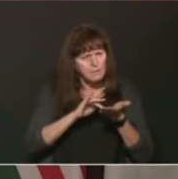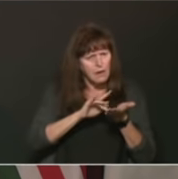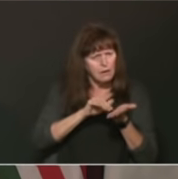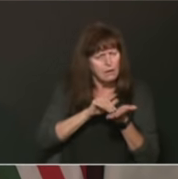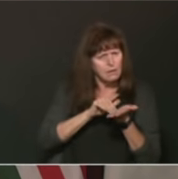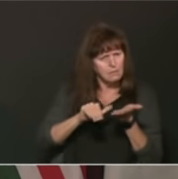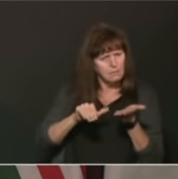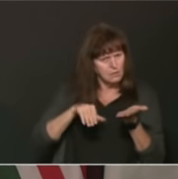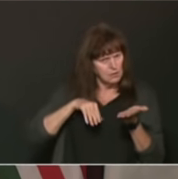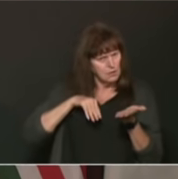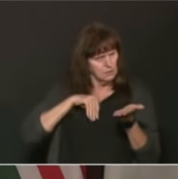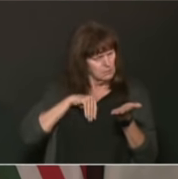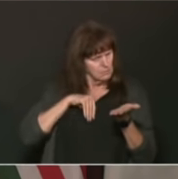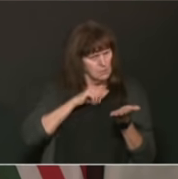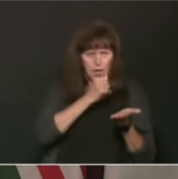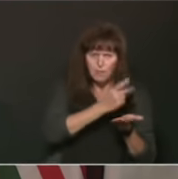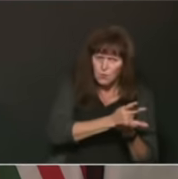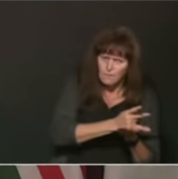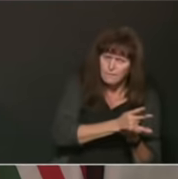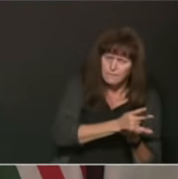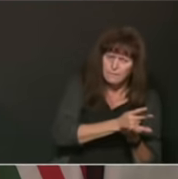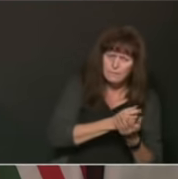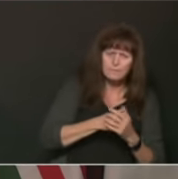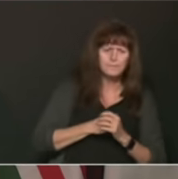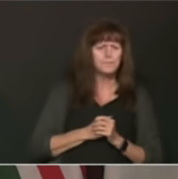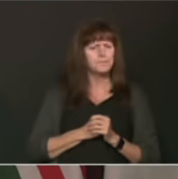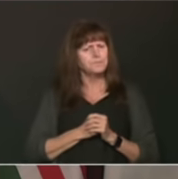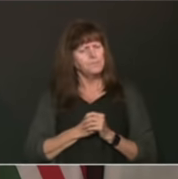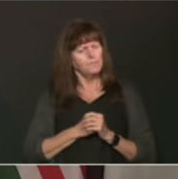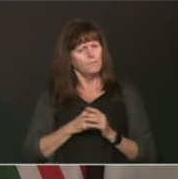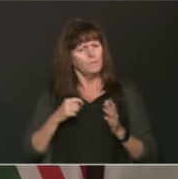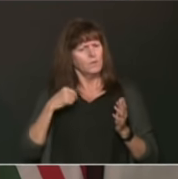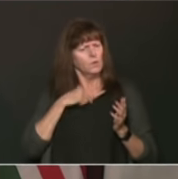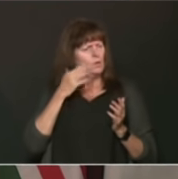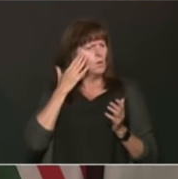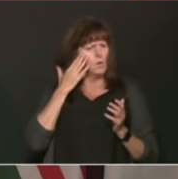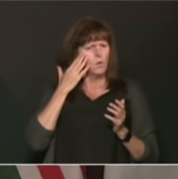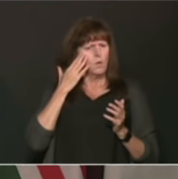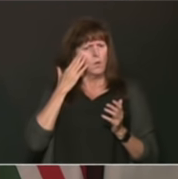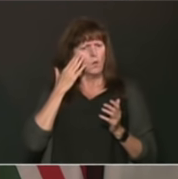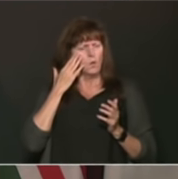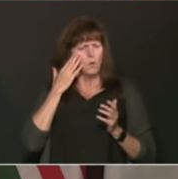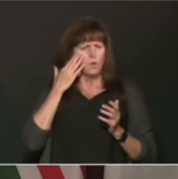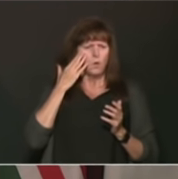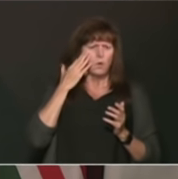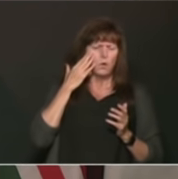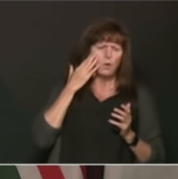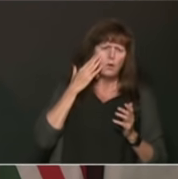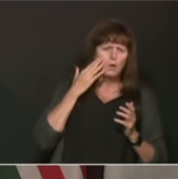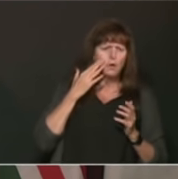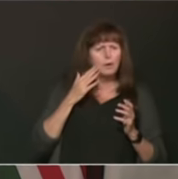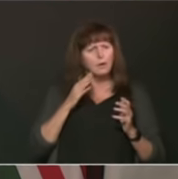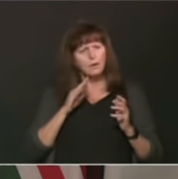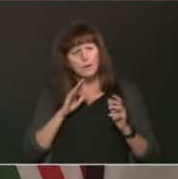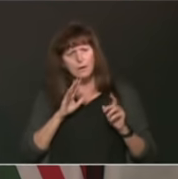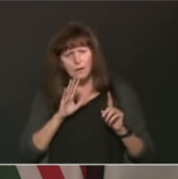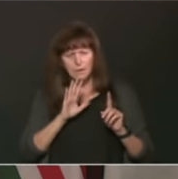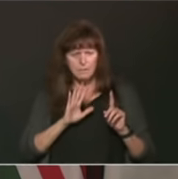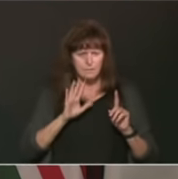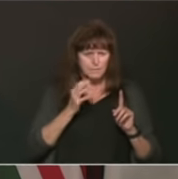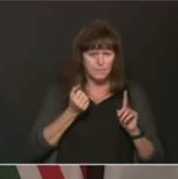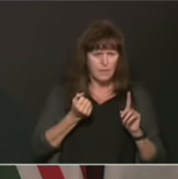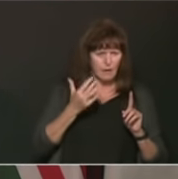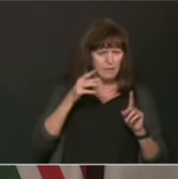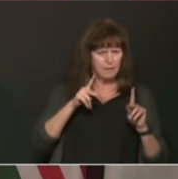at a frequency that's relatively known, given the incidences that occur. From a population vantage point, we